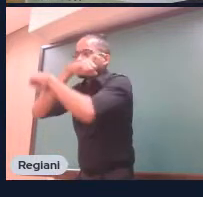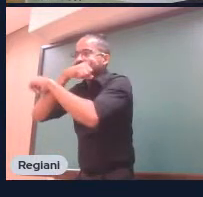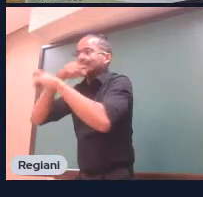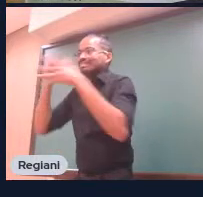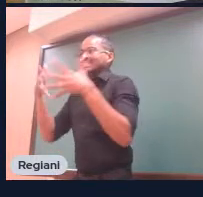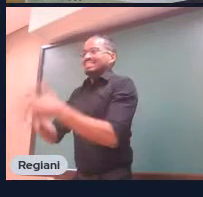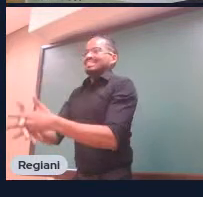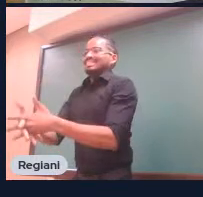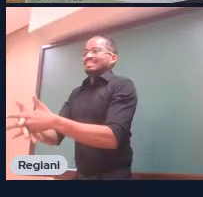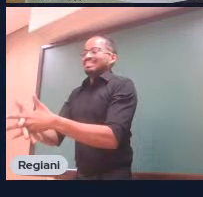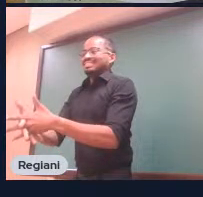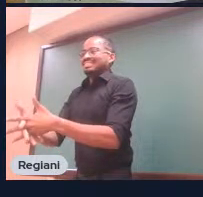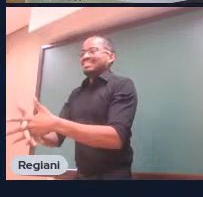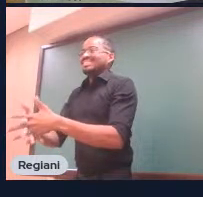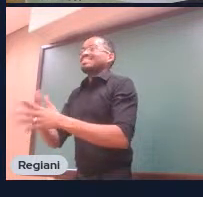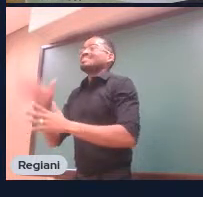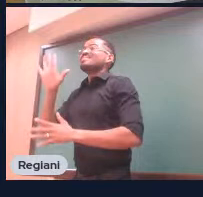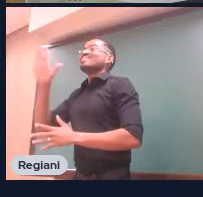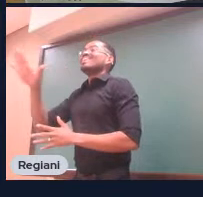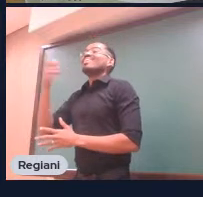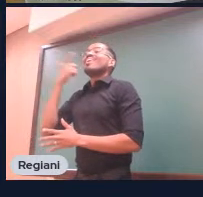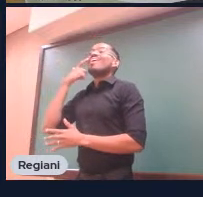The focus will be not on